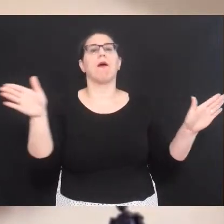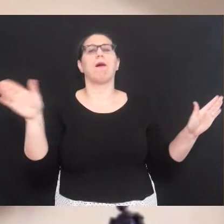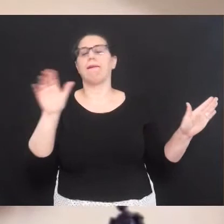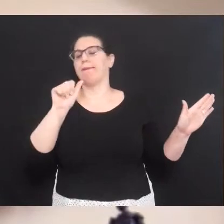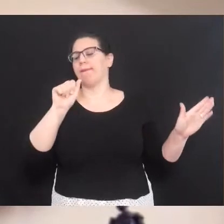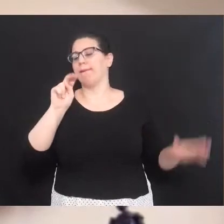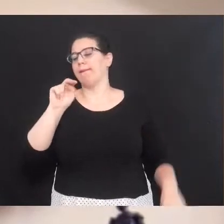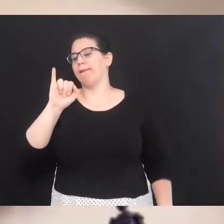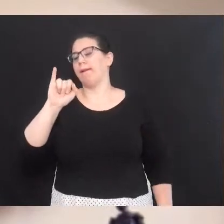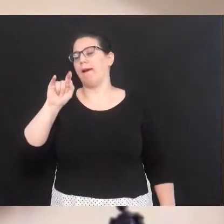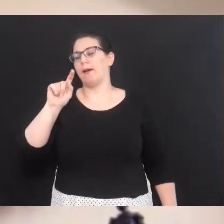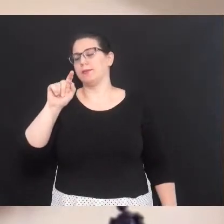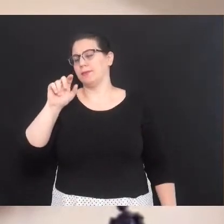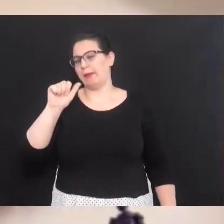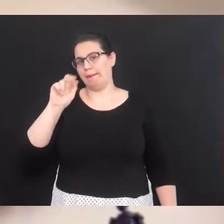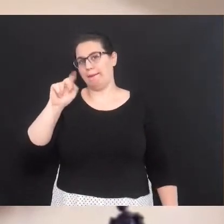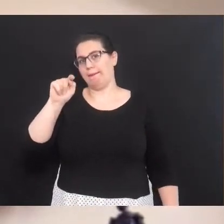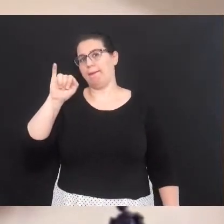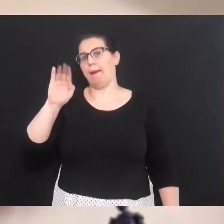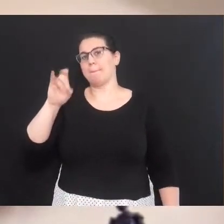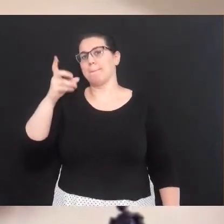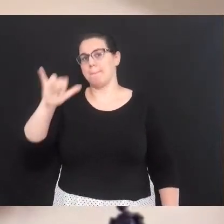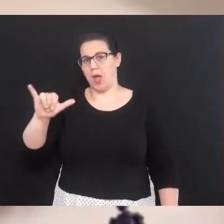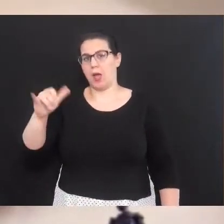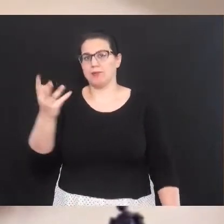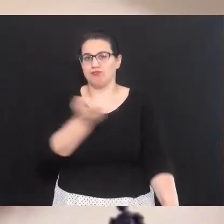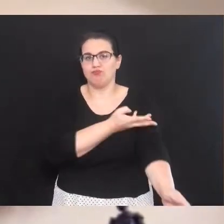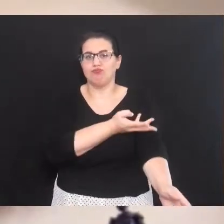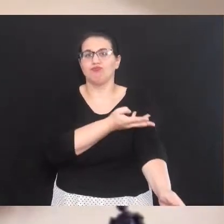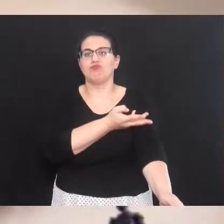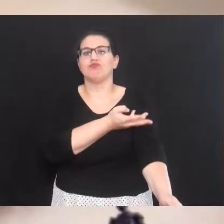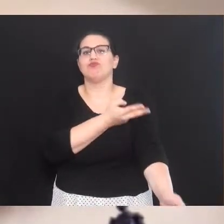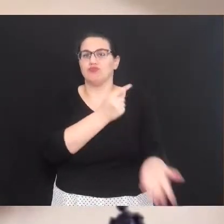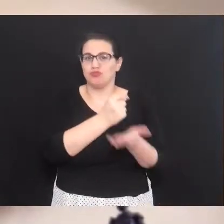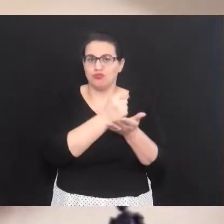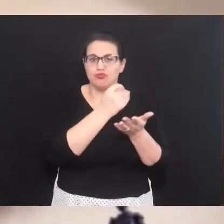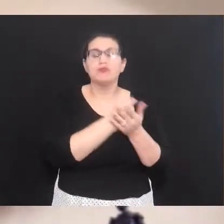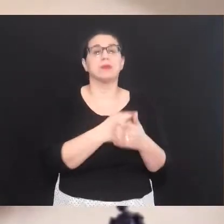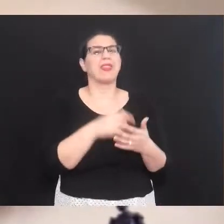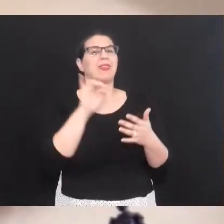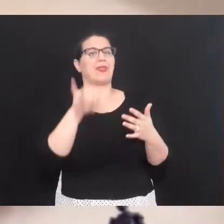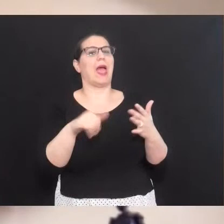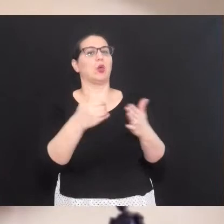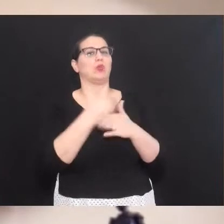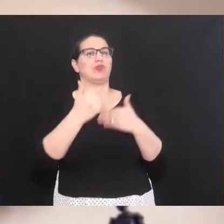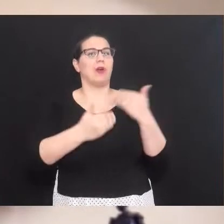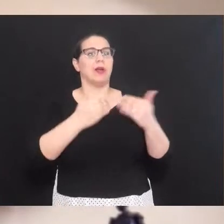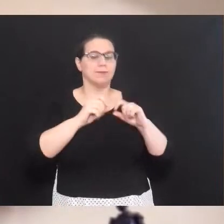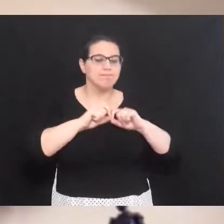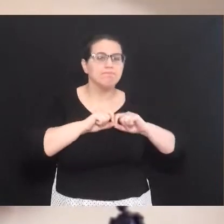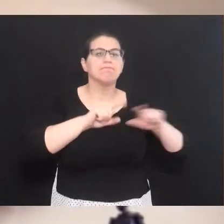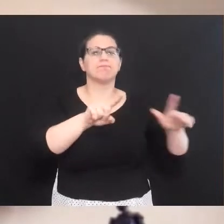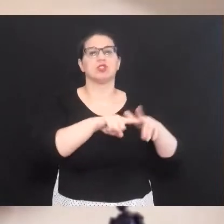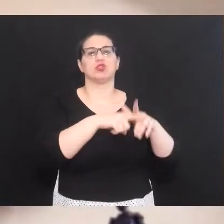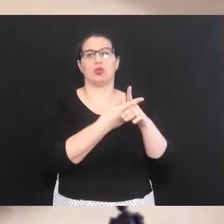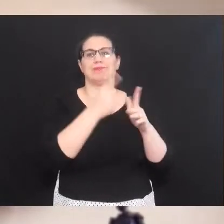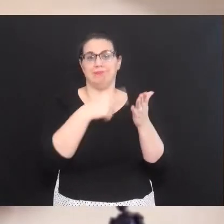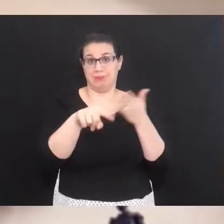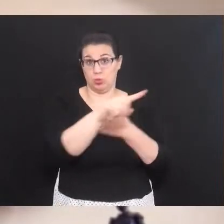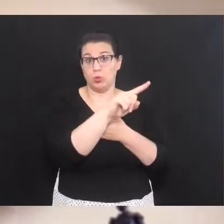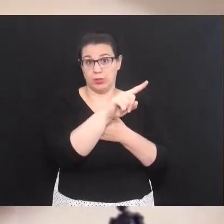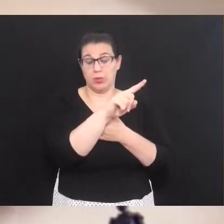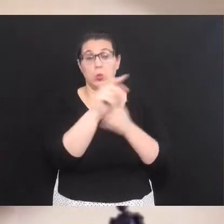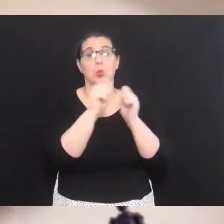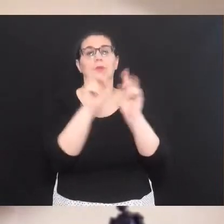an initiative that we are currently in the process of finalizing and will be rolling out next week with the Primary Care Association,